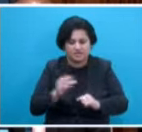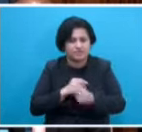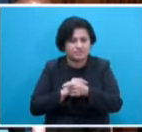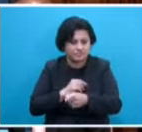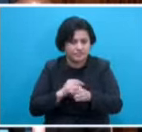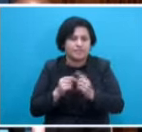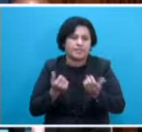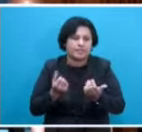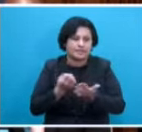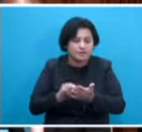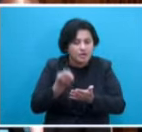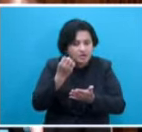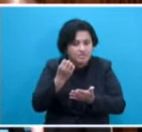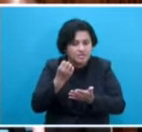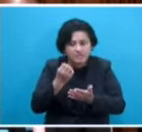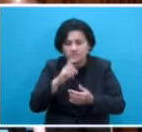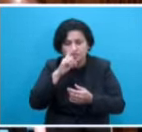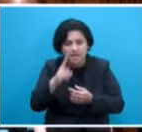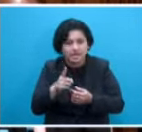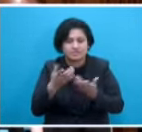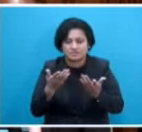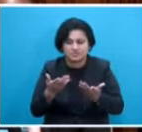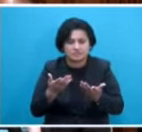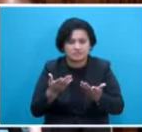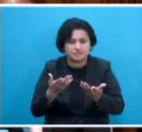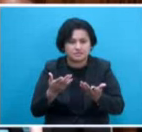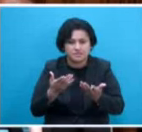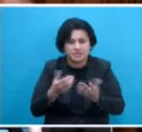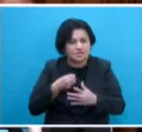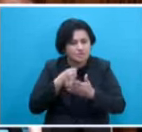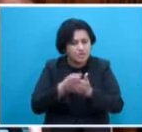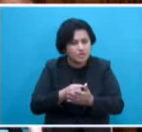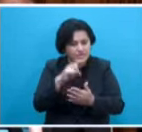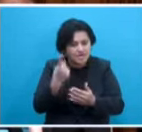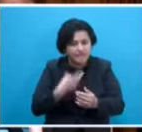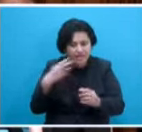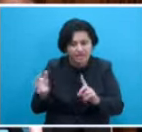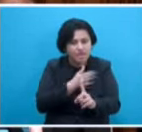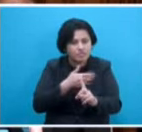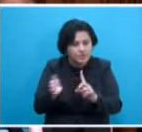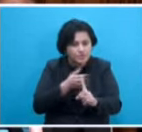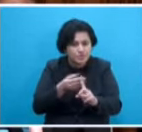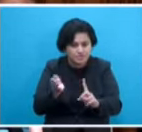daily needs? The many children who fall victim to sexual molestation and sexual violence